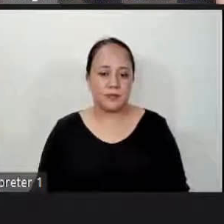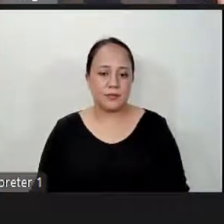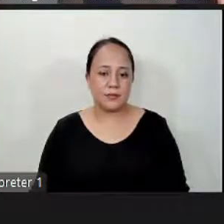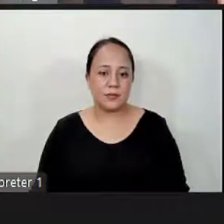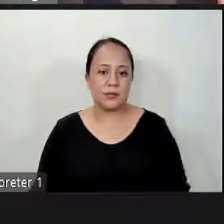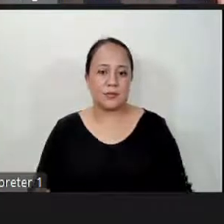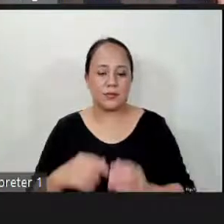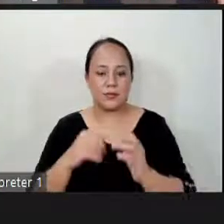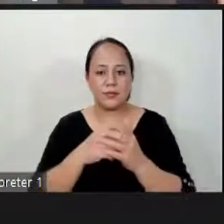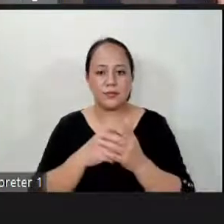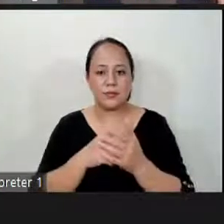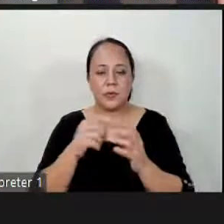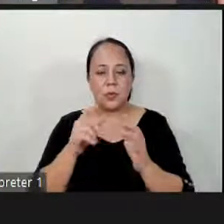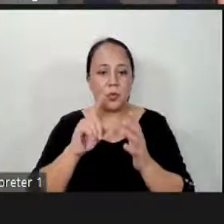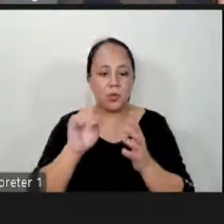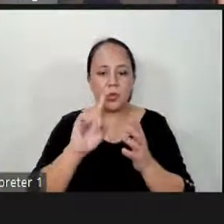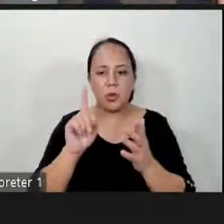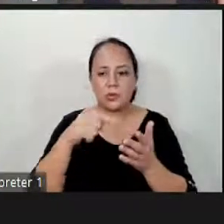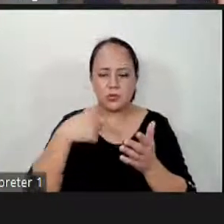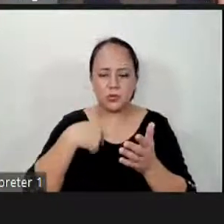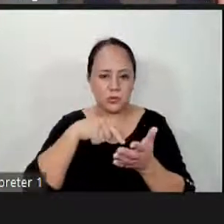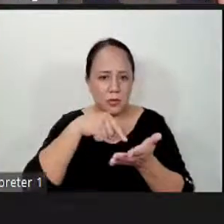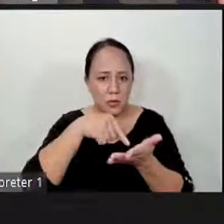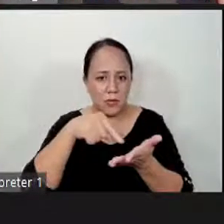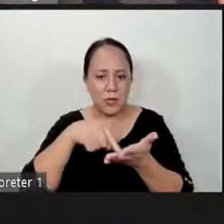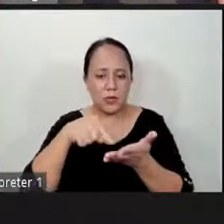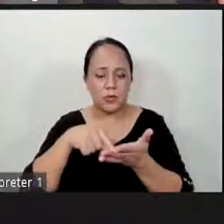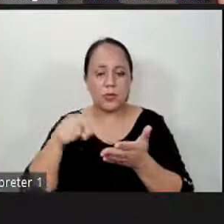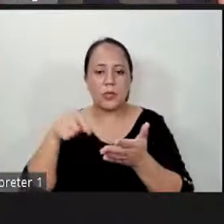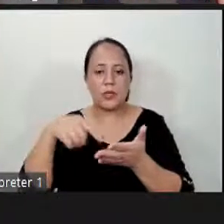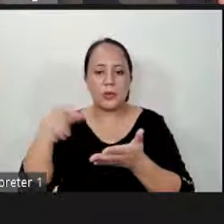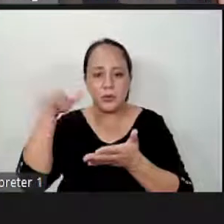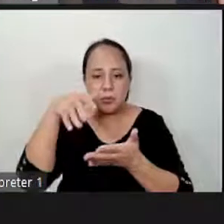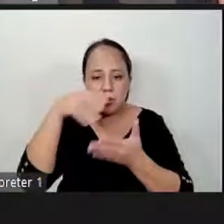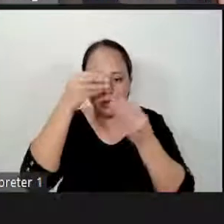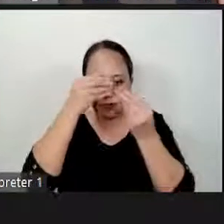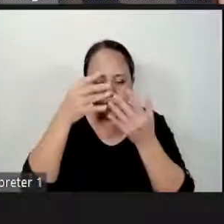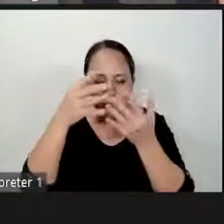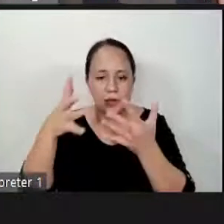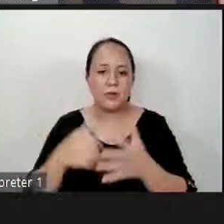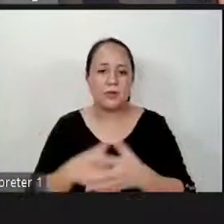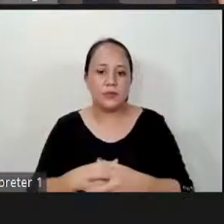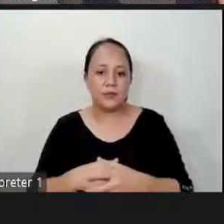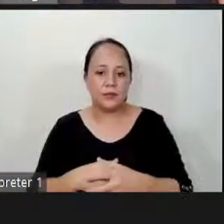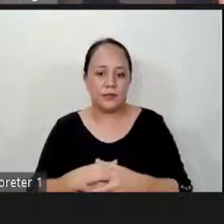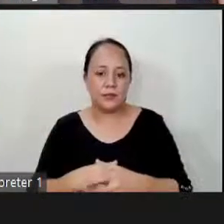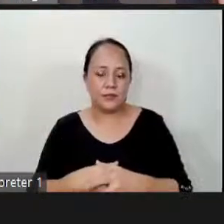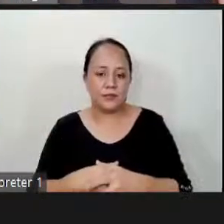for, and we cannot collect information